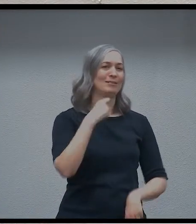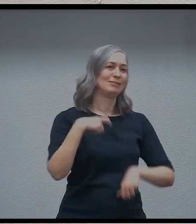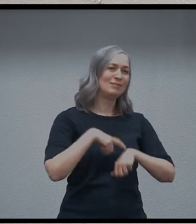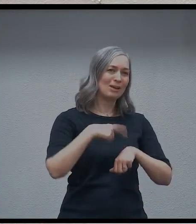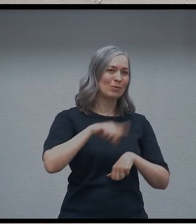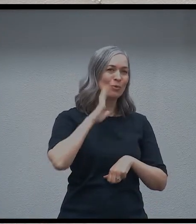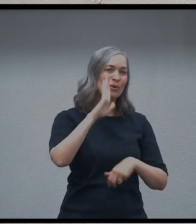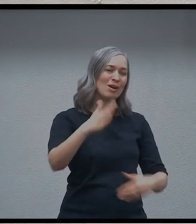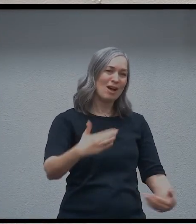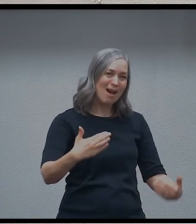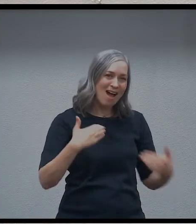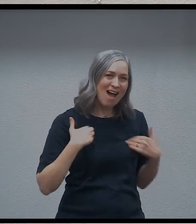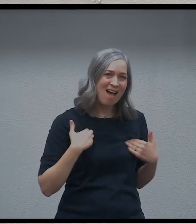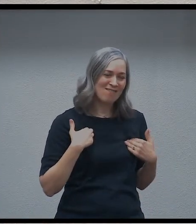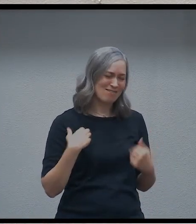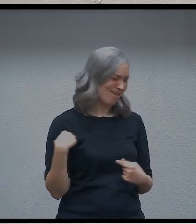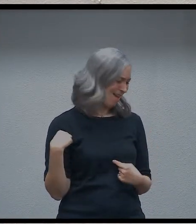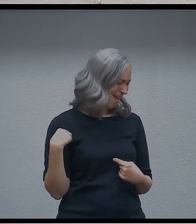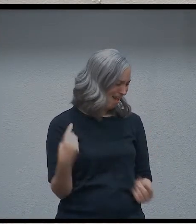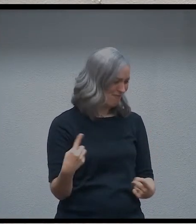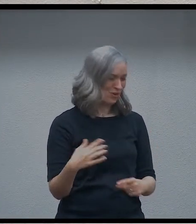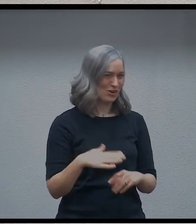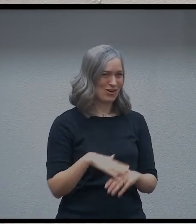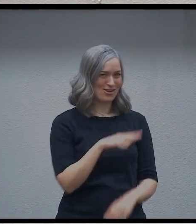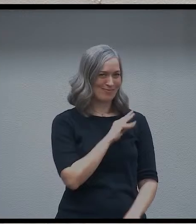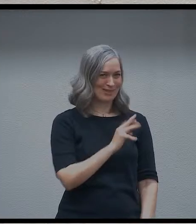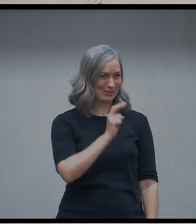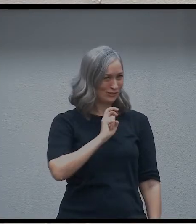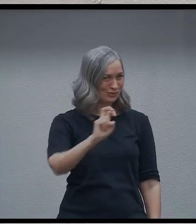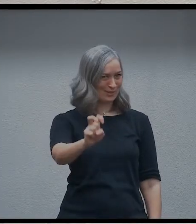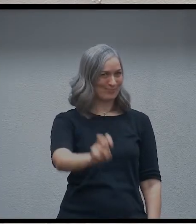you'll have ever on a mission trip.